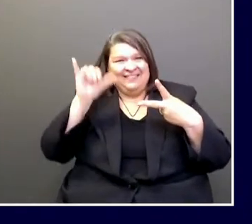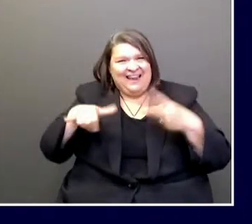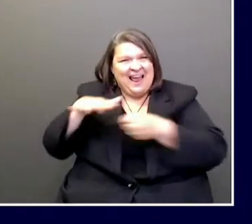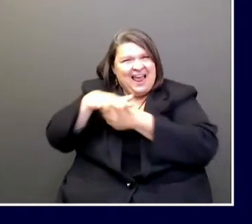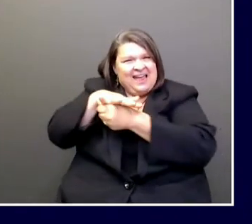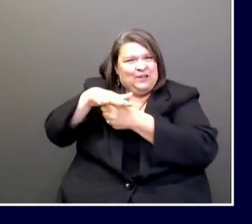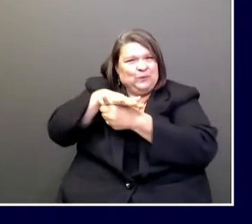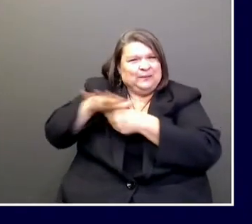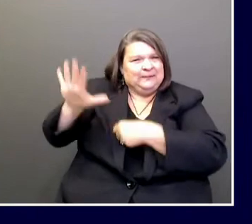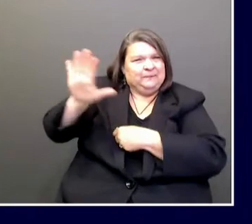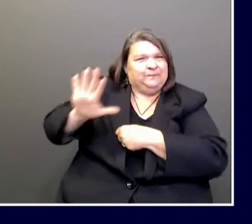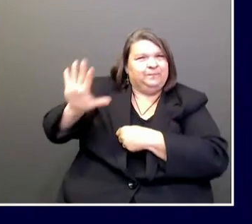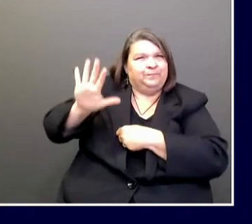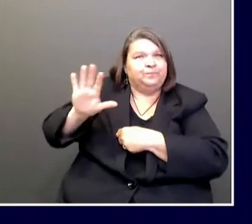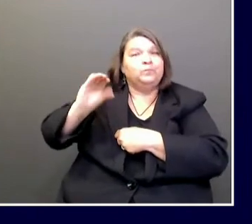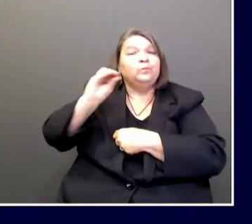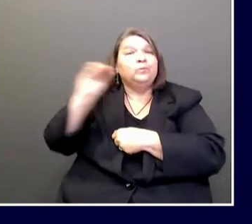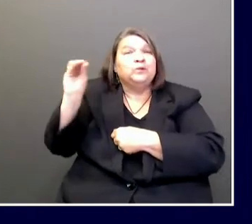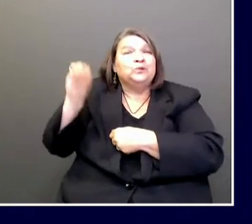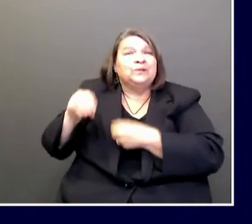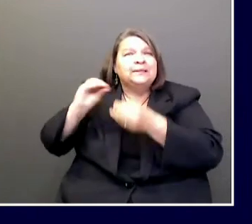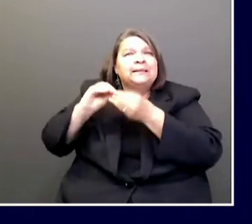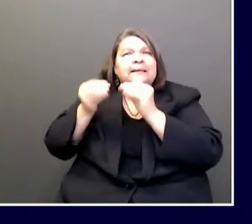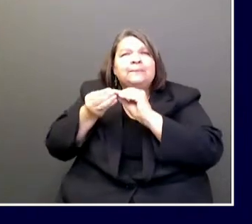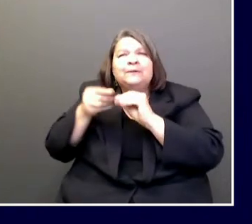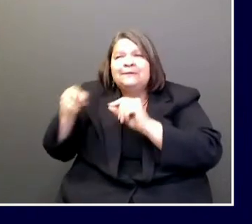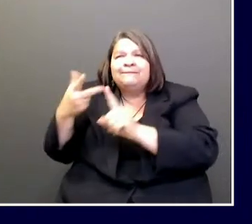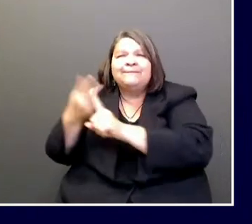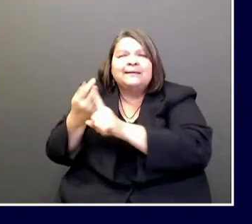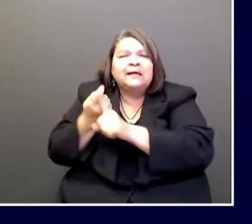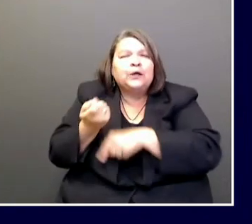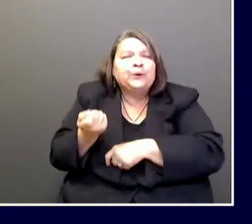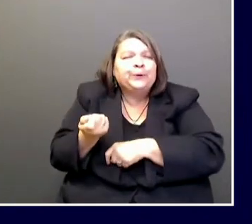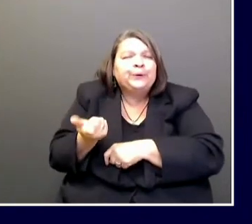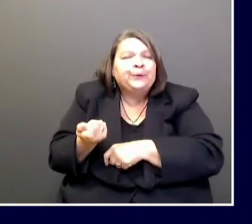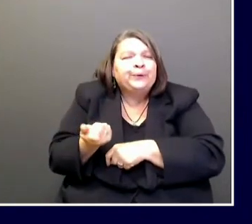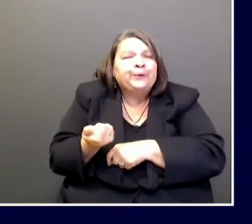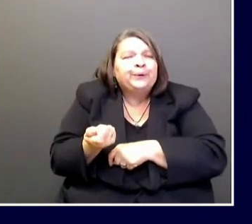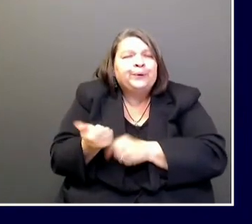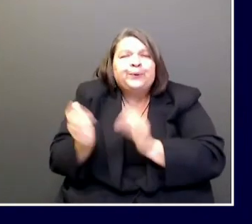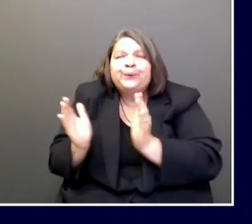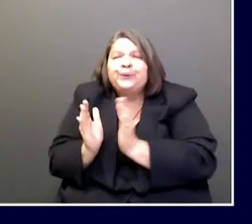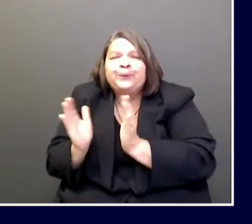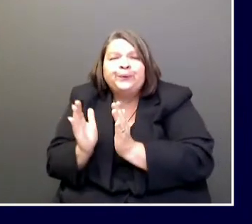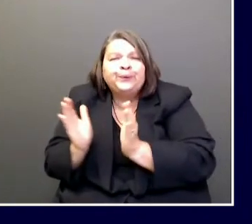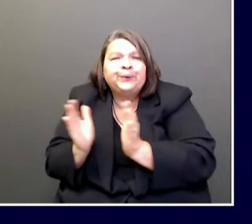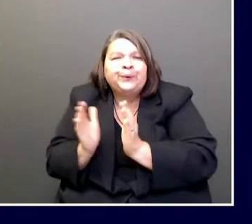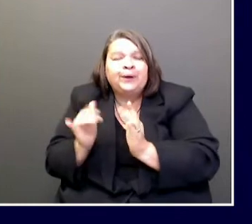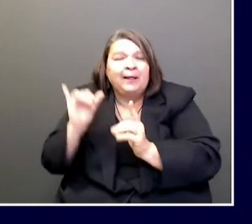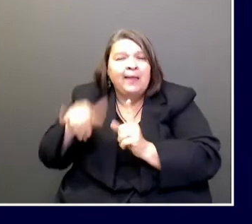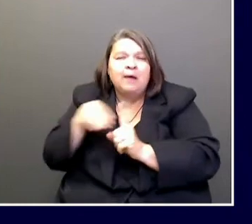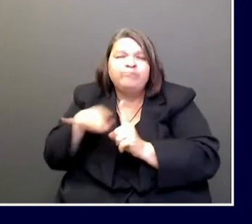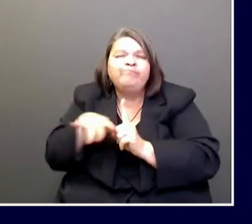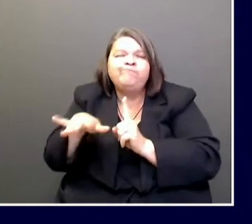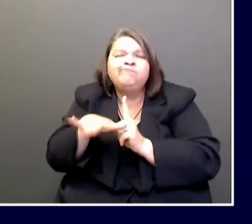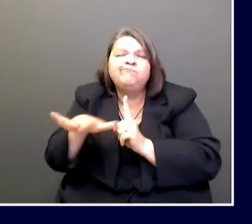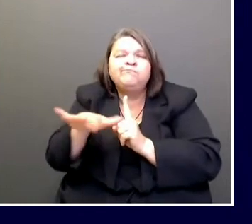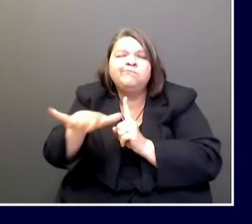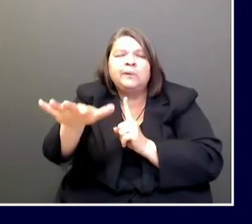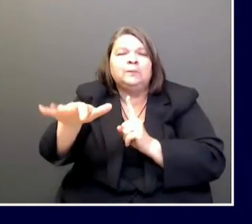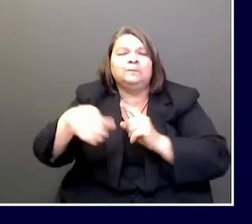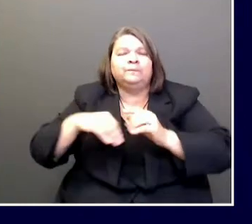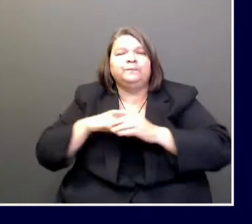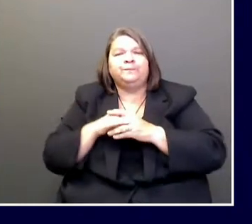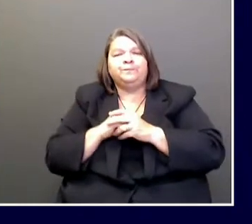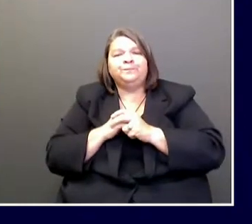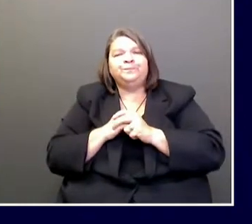rates. But the one thing that hasn't changed throughout all of this in the last few days is our need to have more